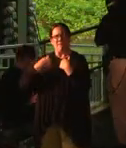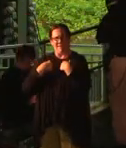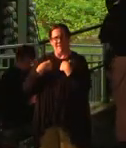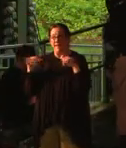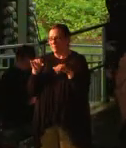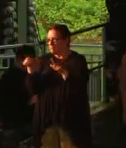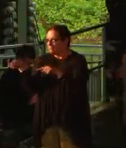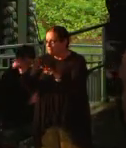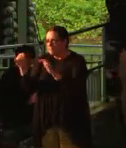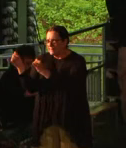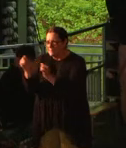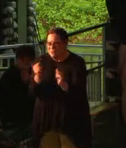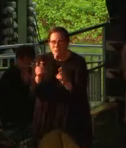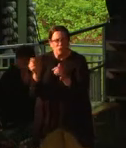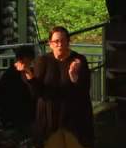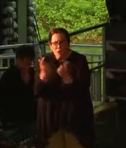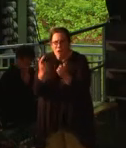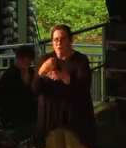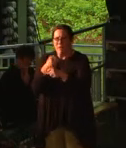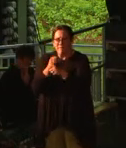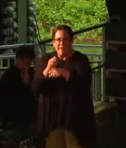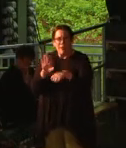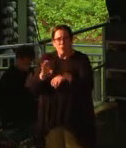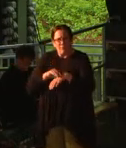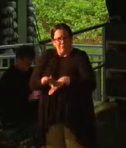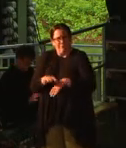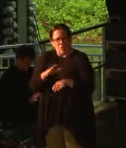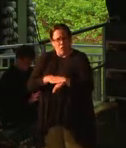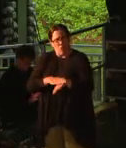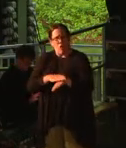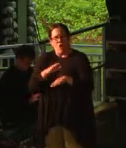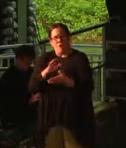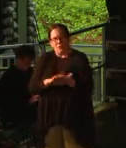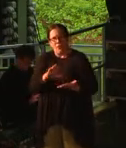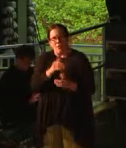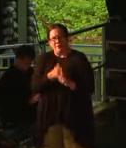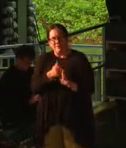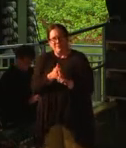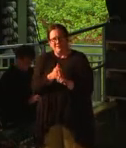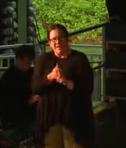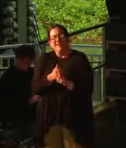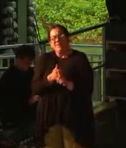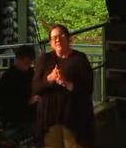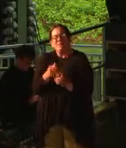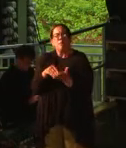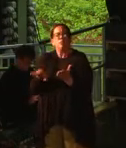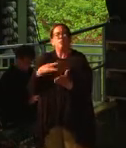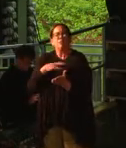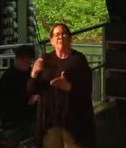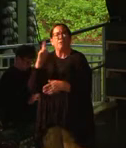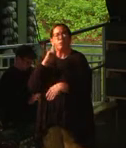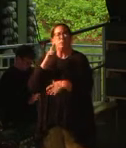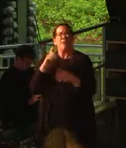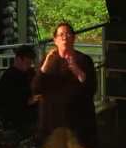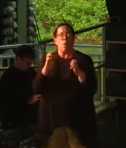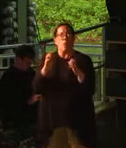too. Often students think of education as moving in one direction, from us to